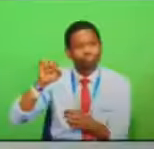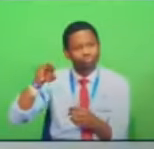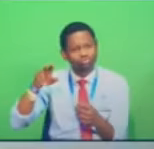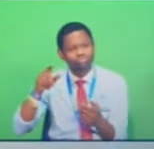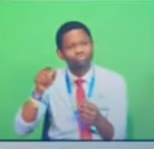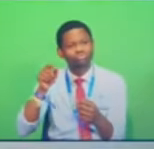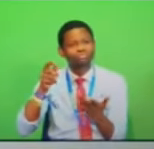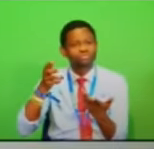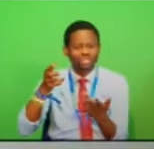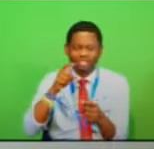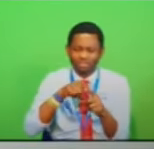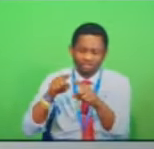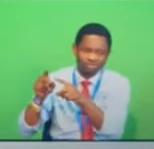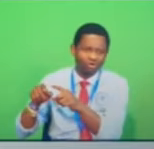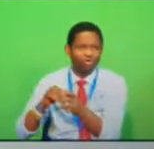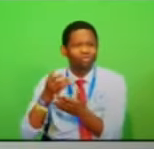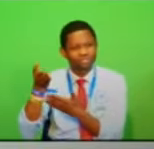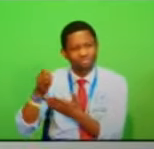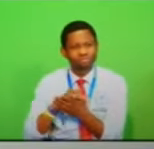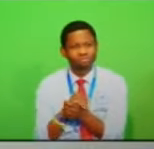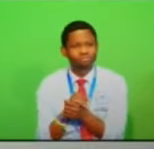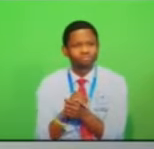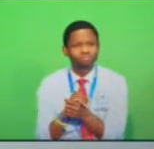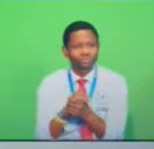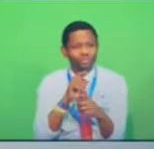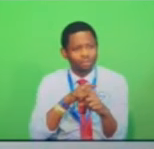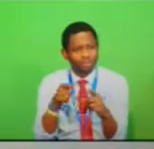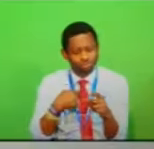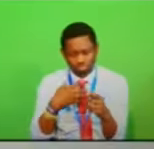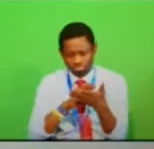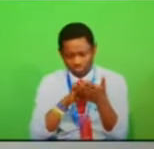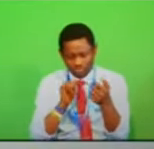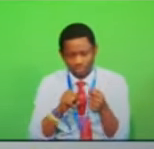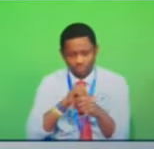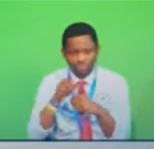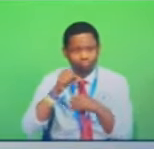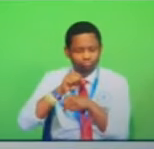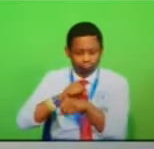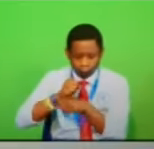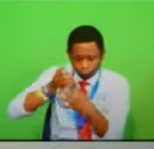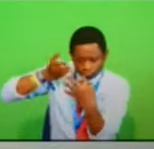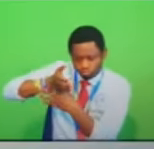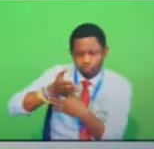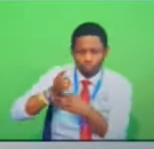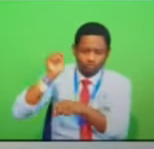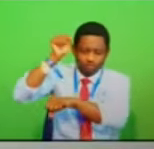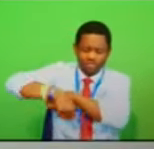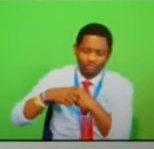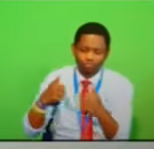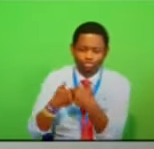cybersecurity issues, digital distractions, and all these things are there. But I believe that we can work through the challenges when we weigh